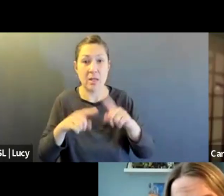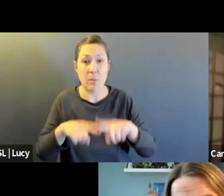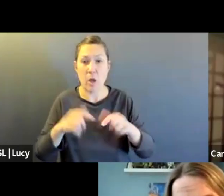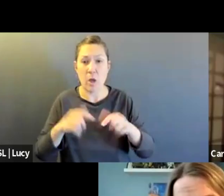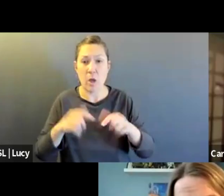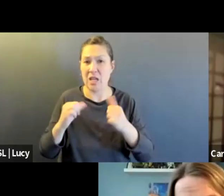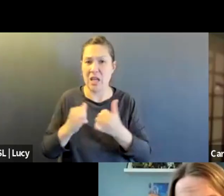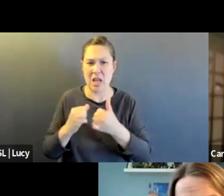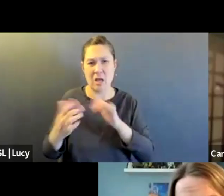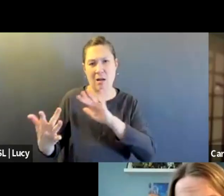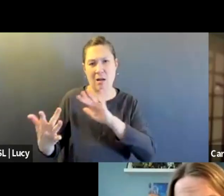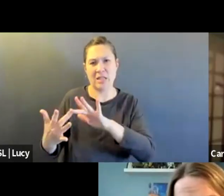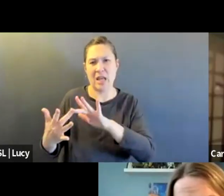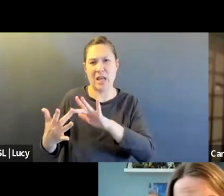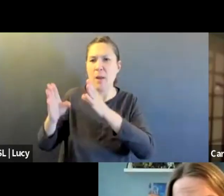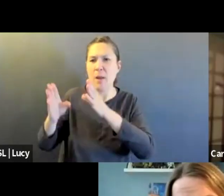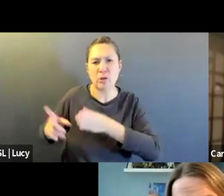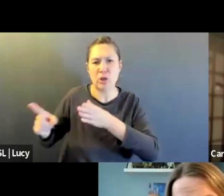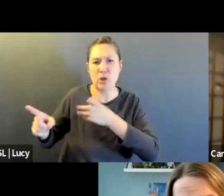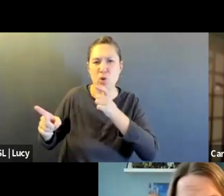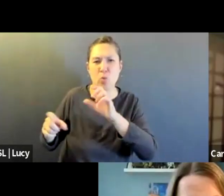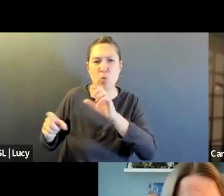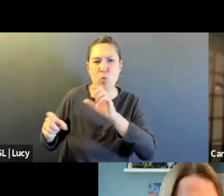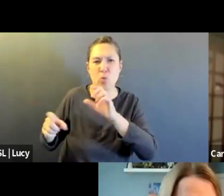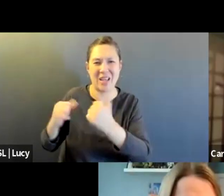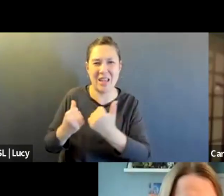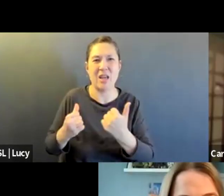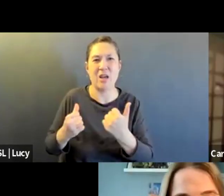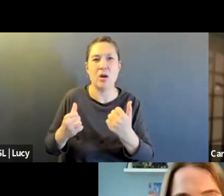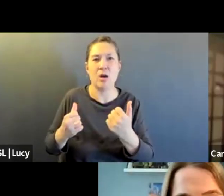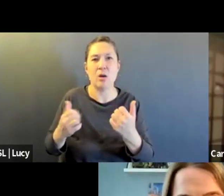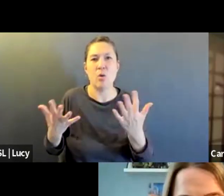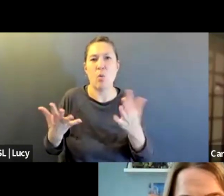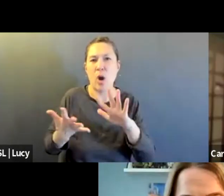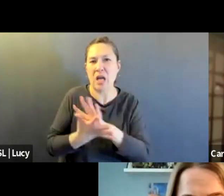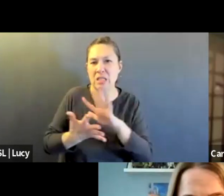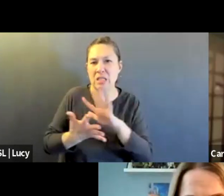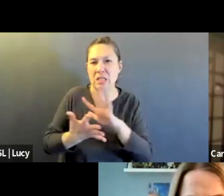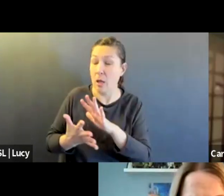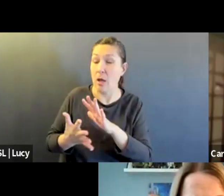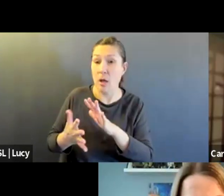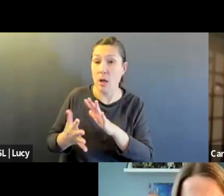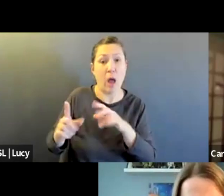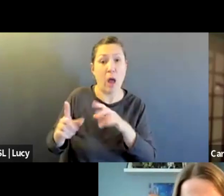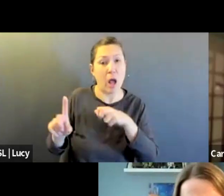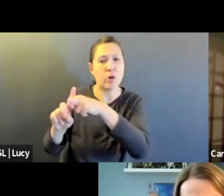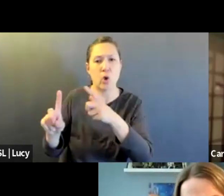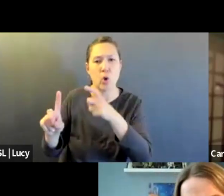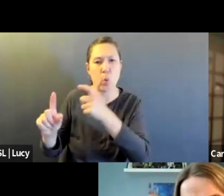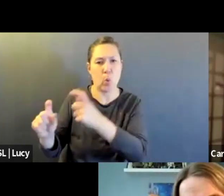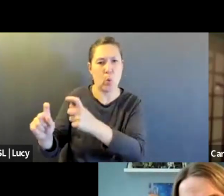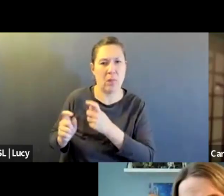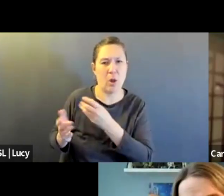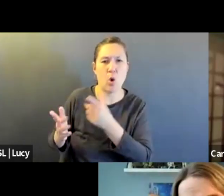that point person or a point person about that documentation around what you're entitled to. So go back to the grantor. Go to your grantor for the information. However,